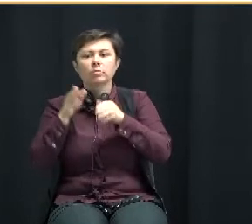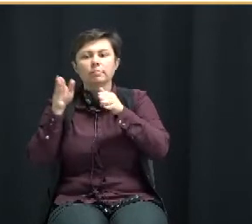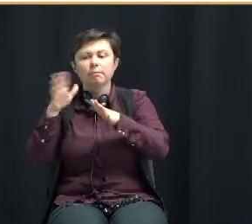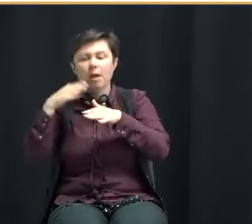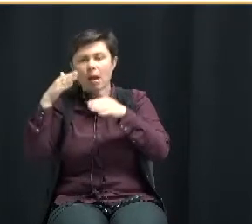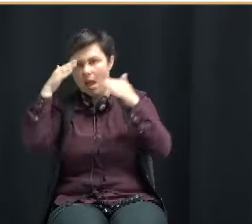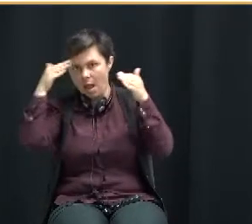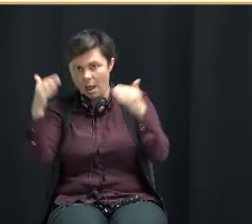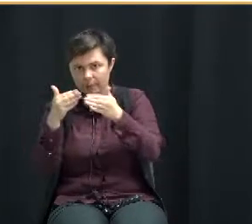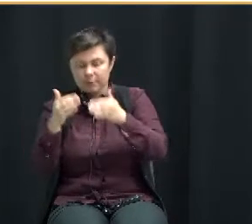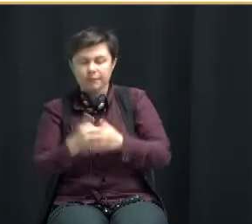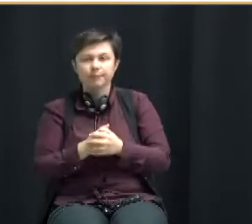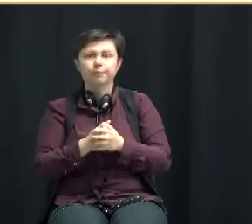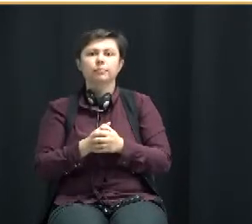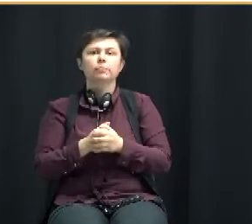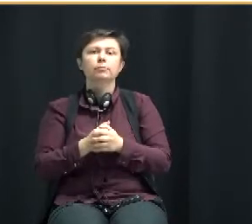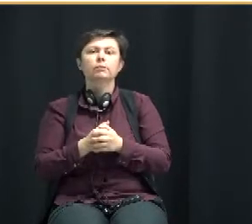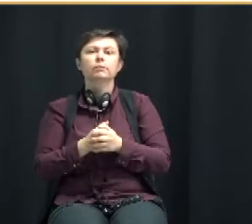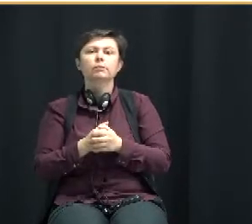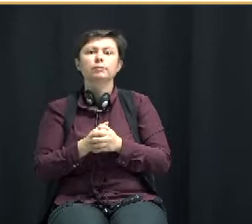or with autism spectrum.